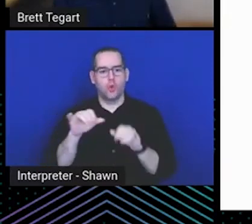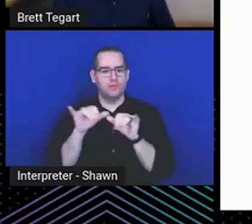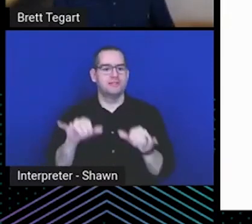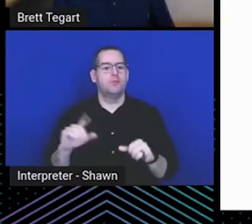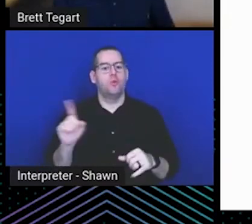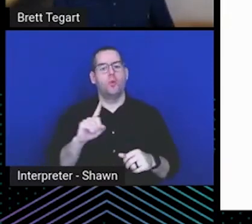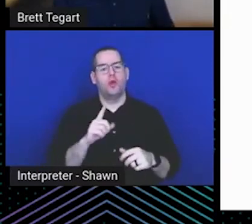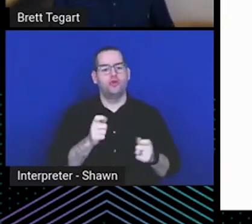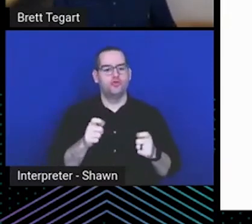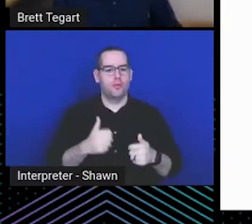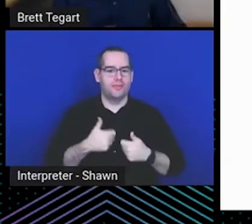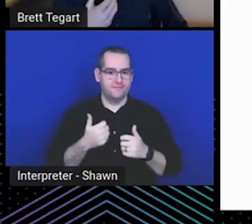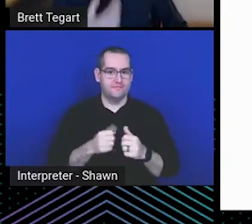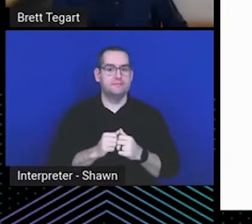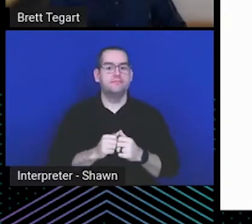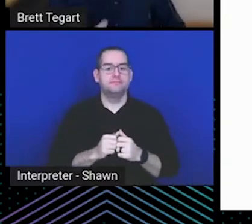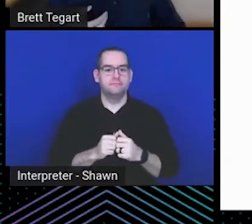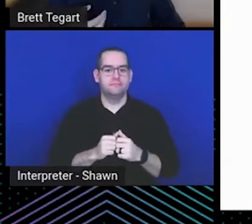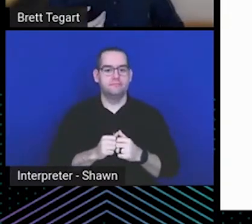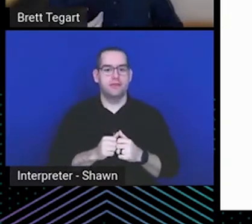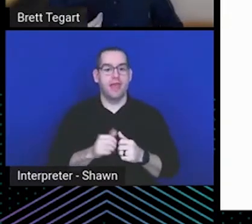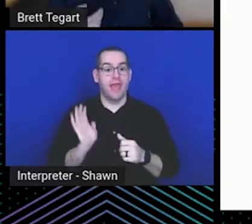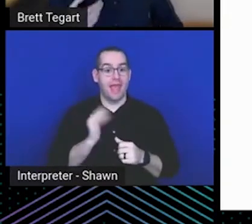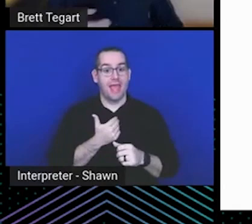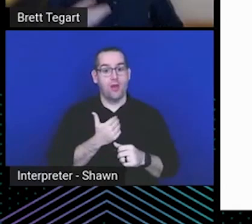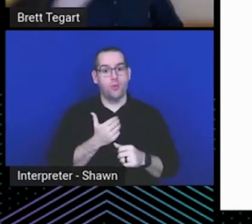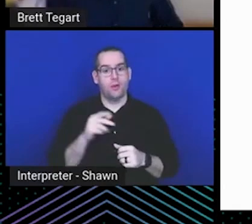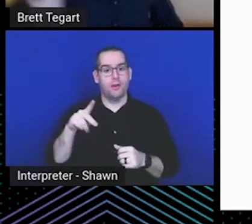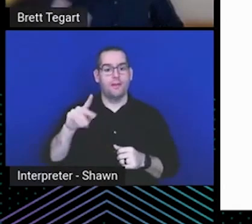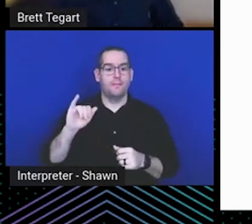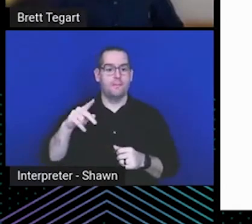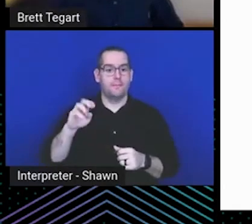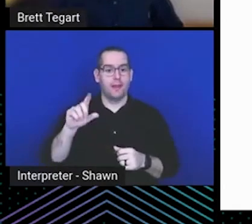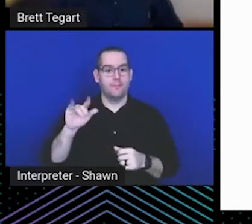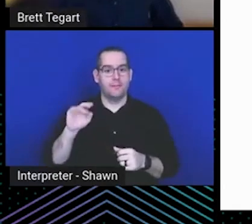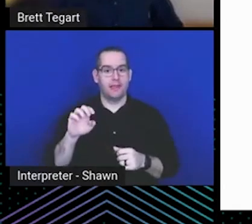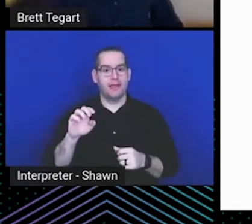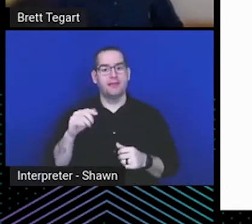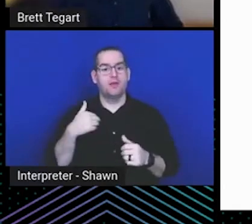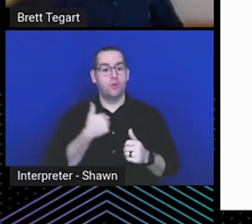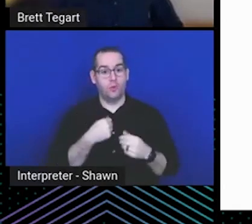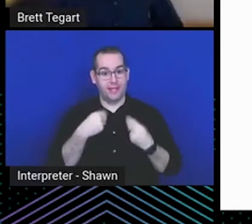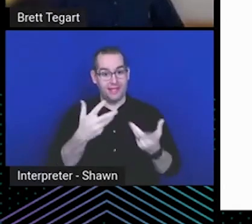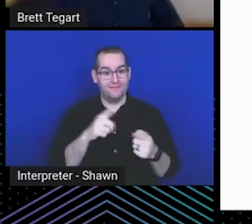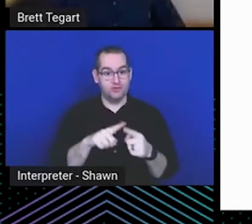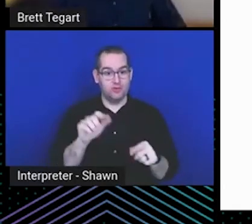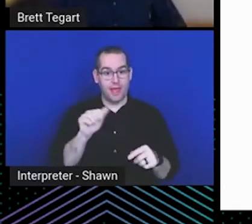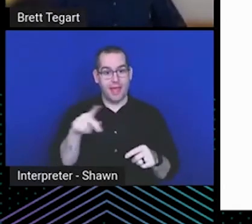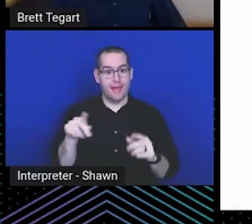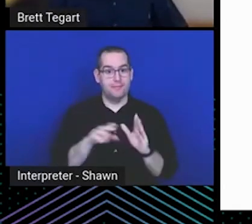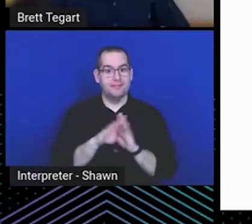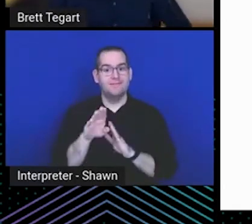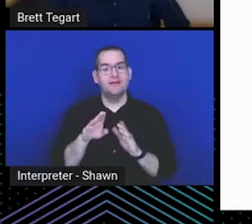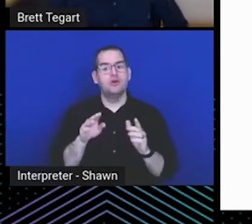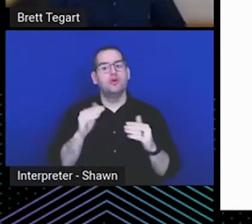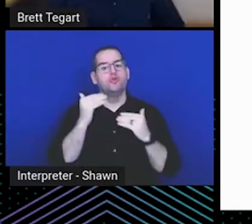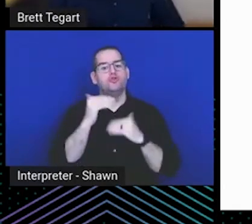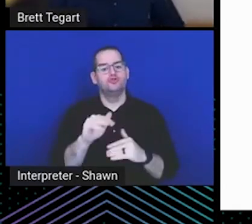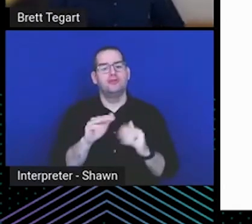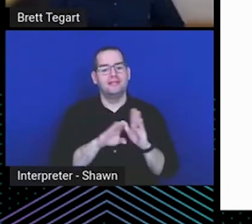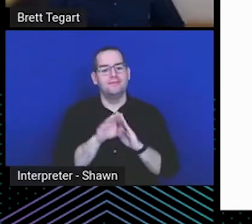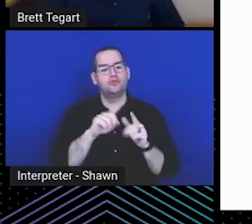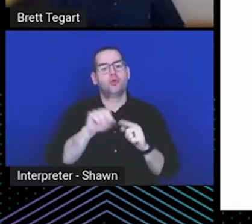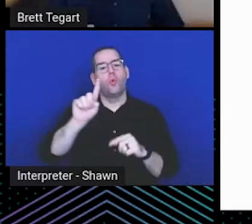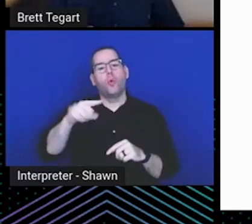controls live. So our pipelines, the furnishing pipeline we give to our app devs, restricts developers to only